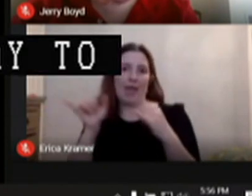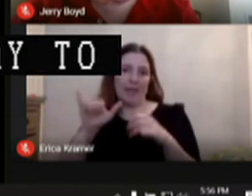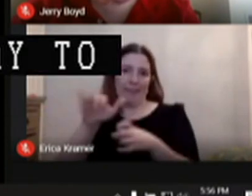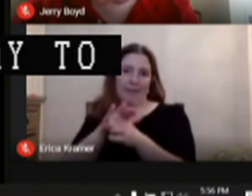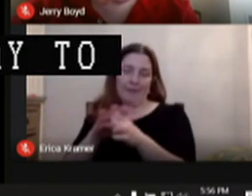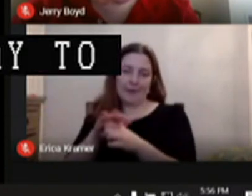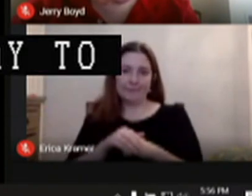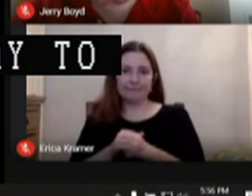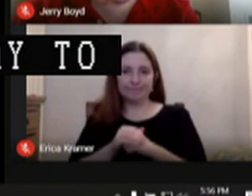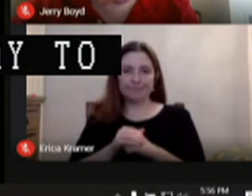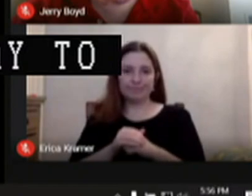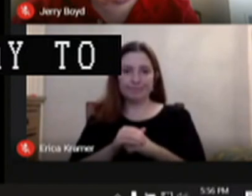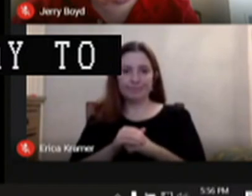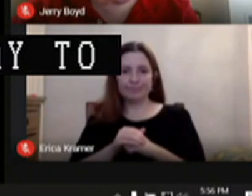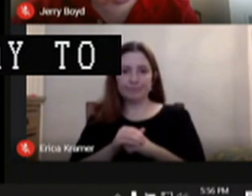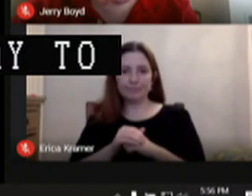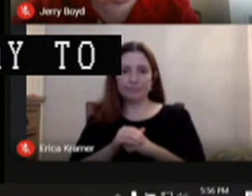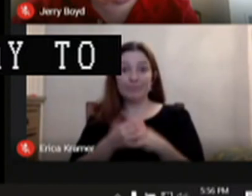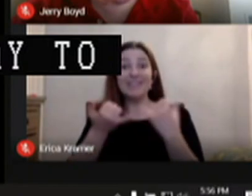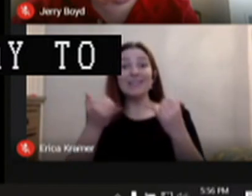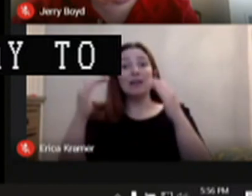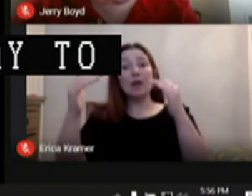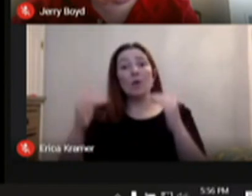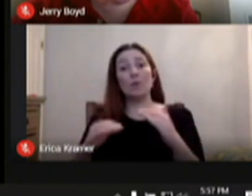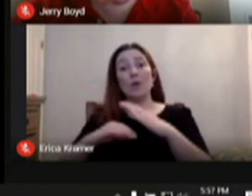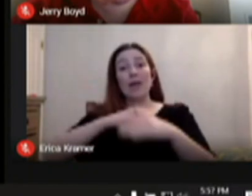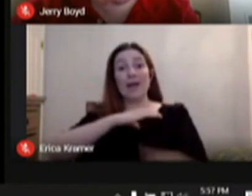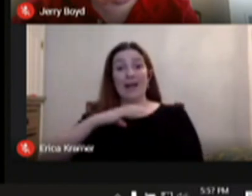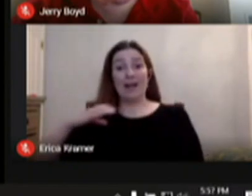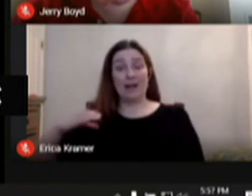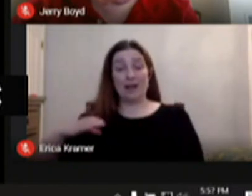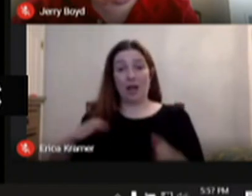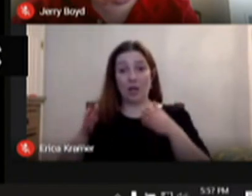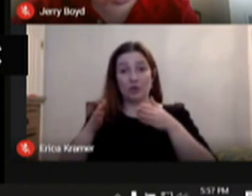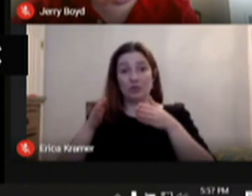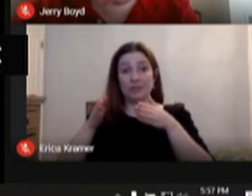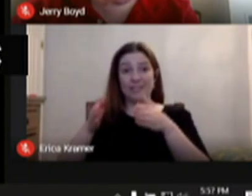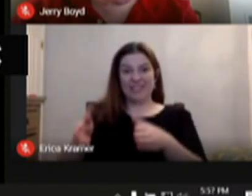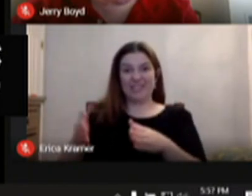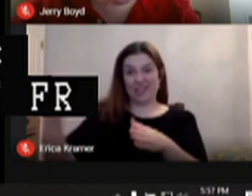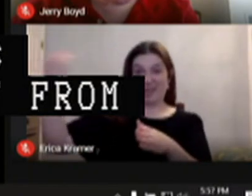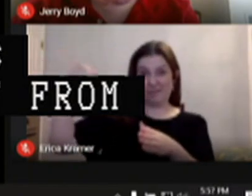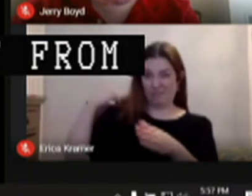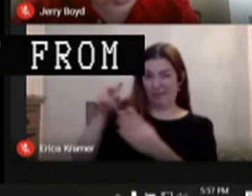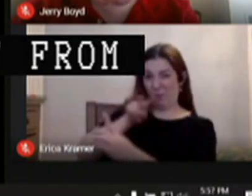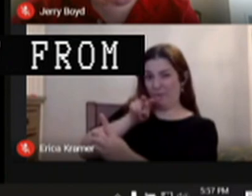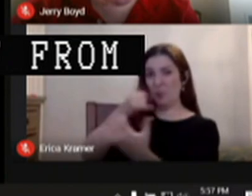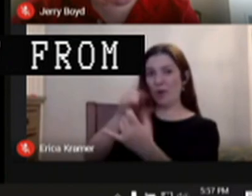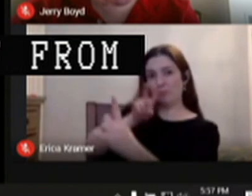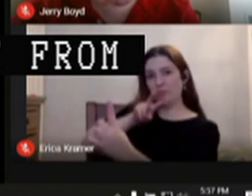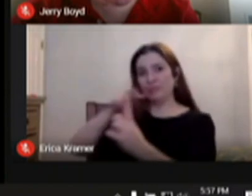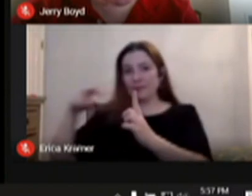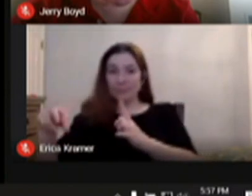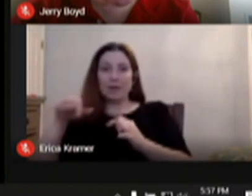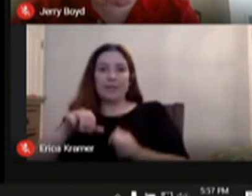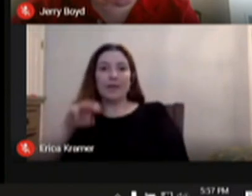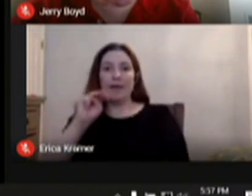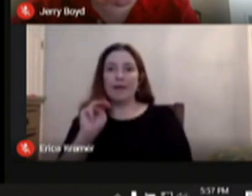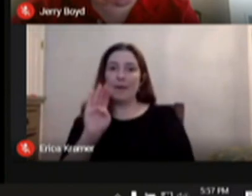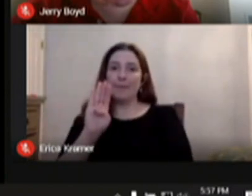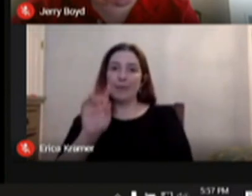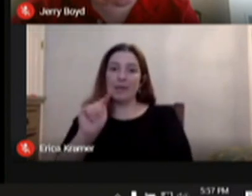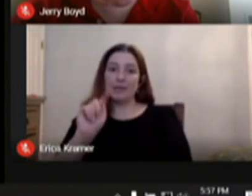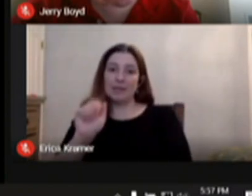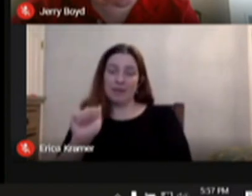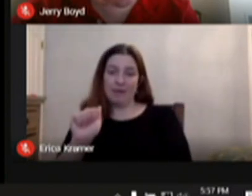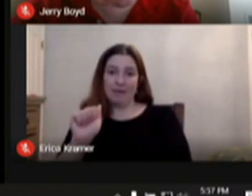Coming down just back to the Congress Street, turning a little bit from the view before, this is a MBTA head vent structure